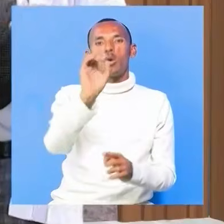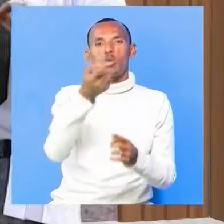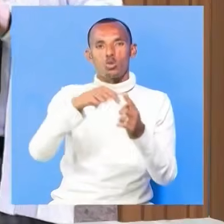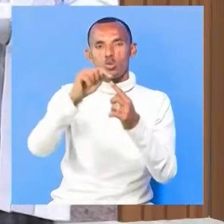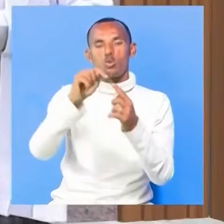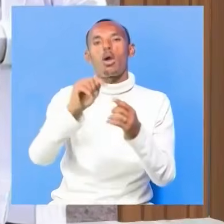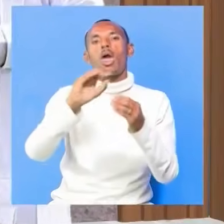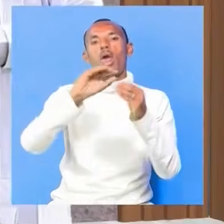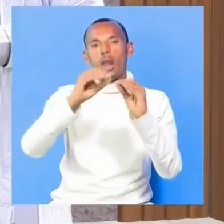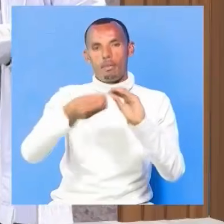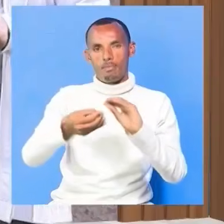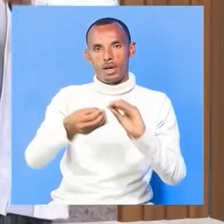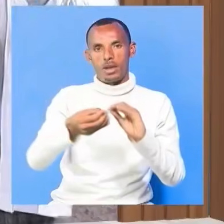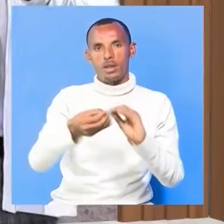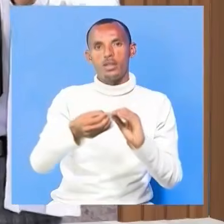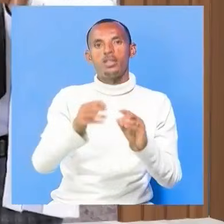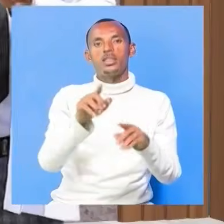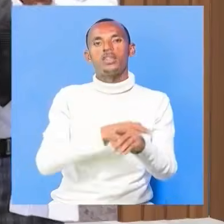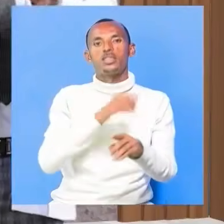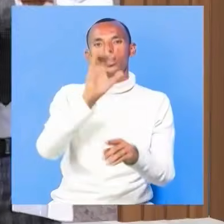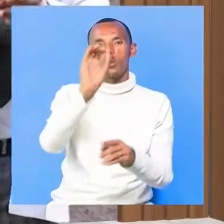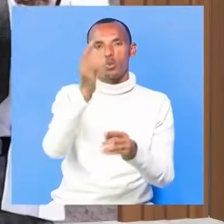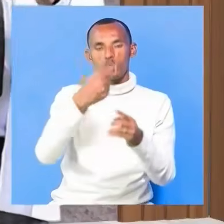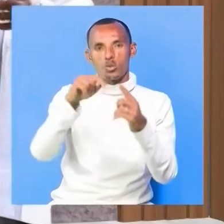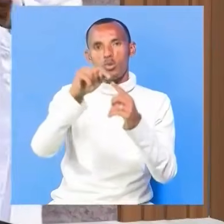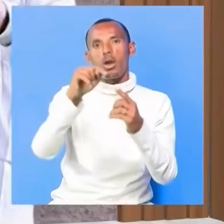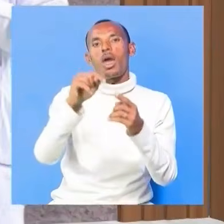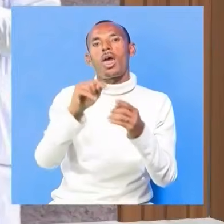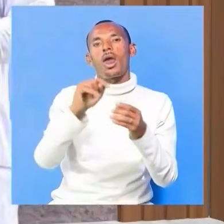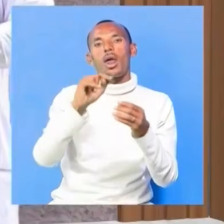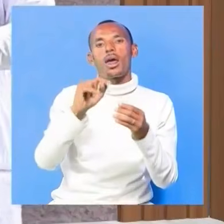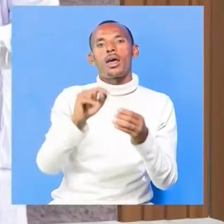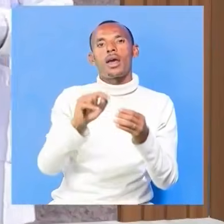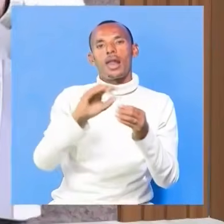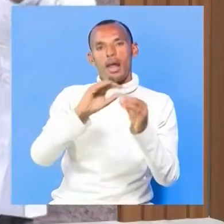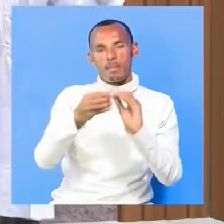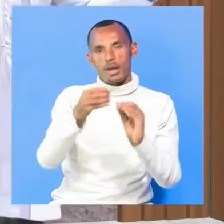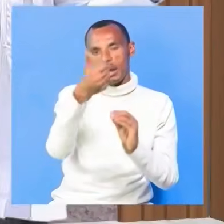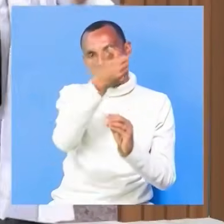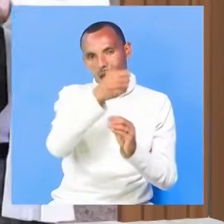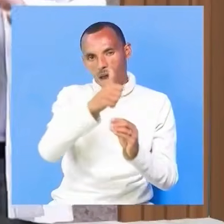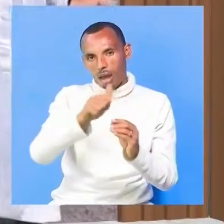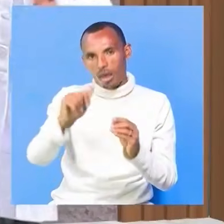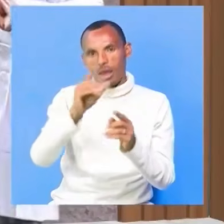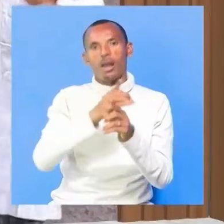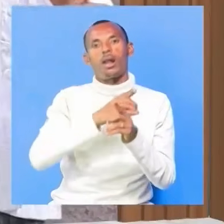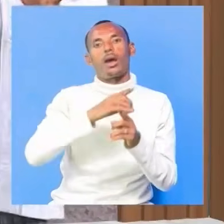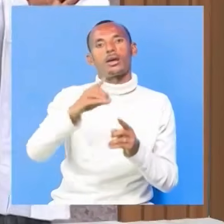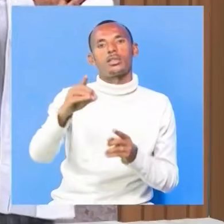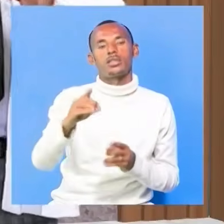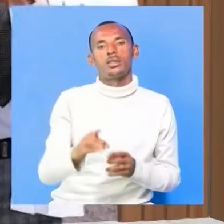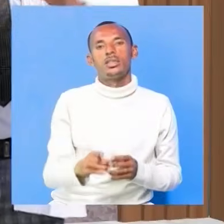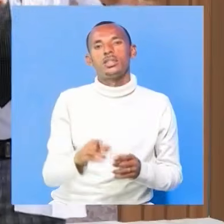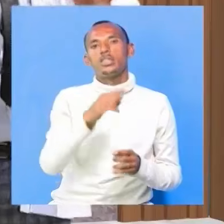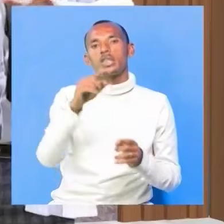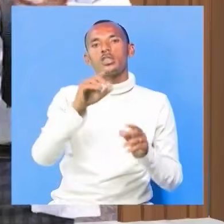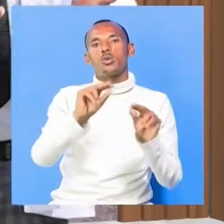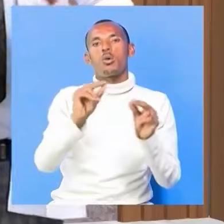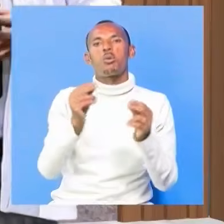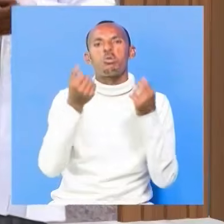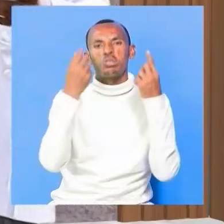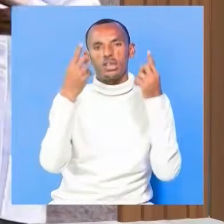0 to a number, okay, the distance from 0 to a number in any direction, okay? There is